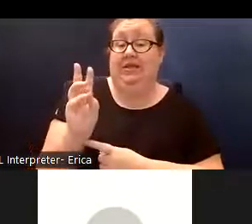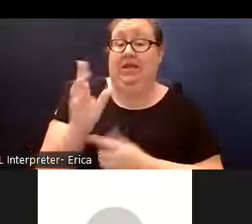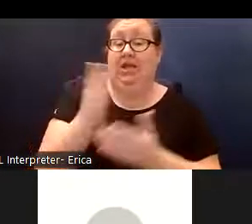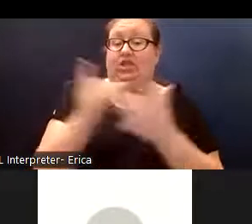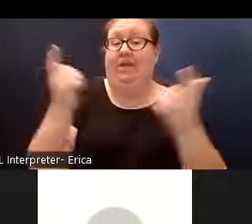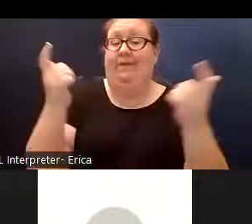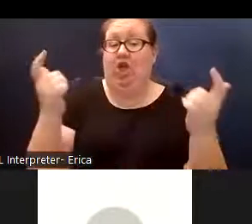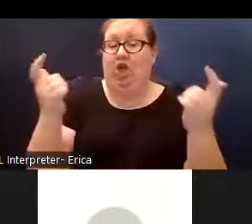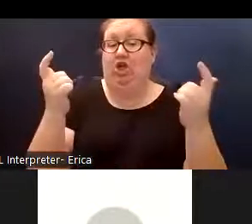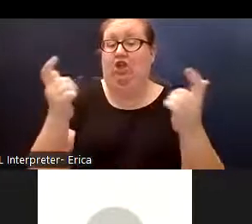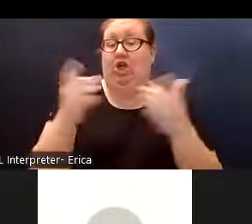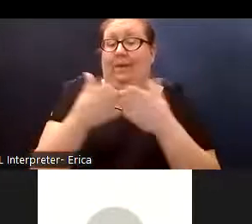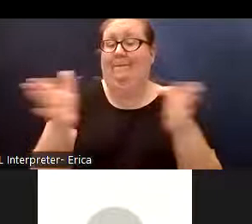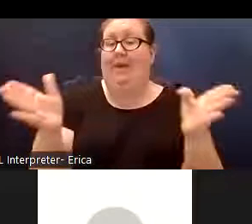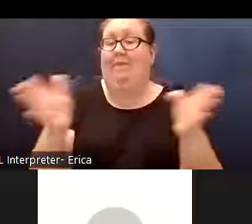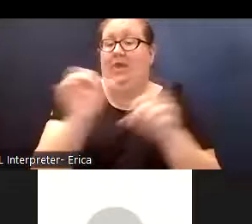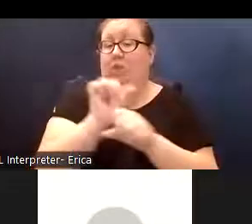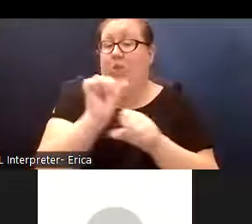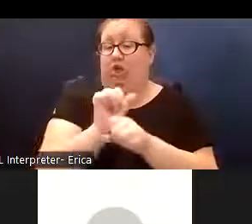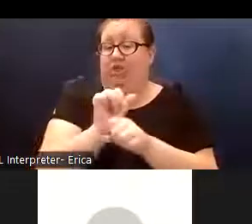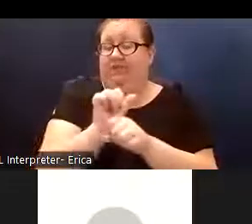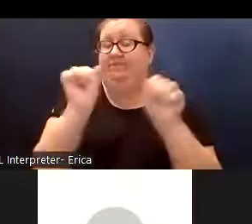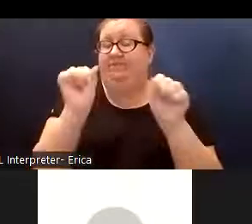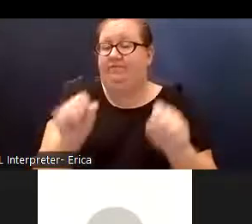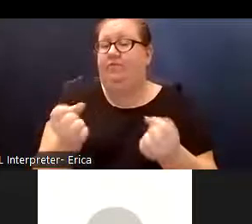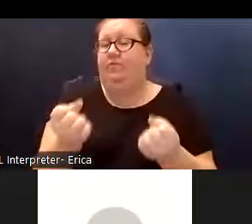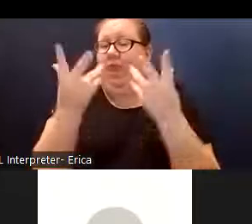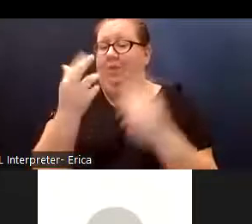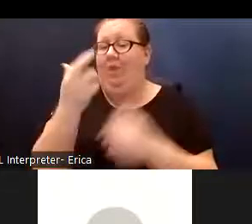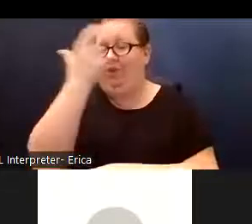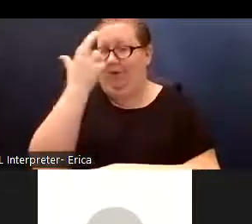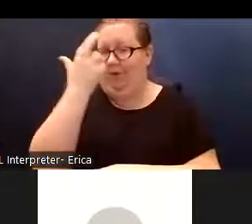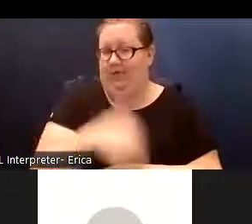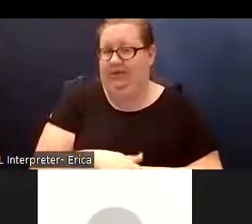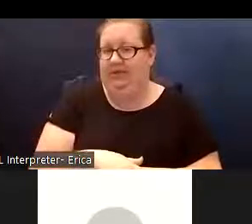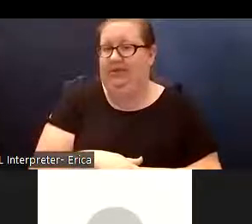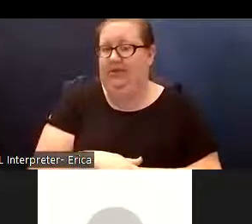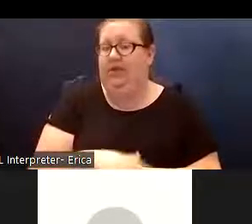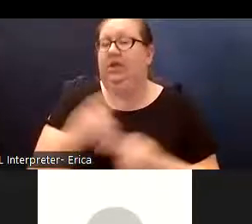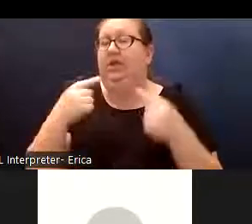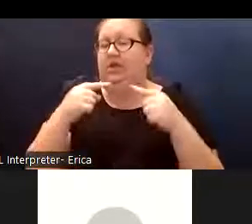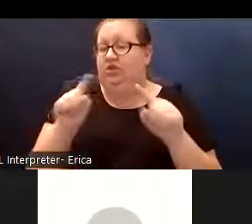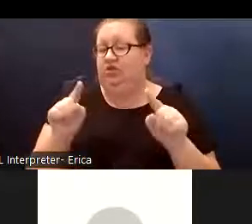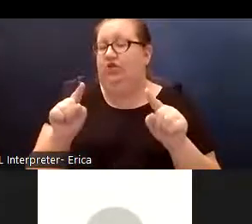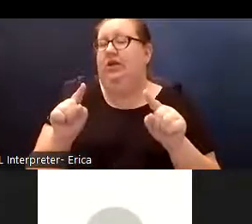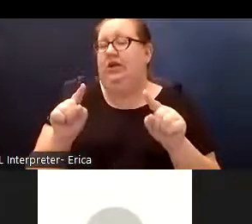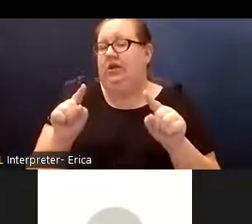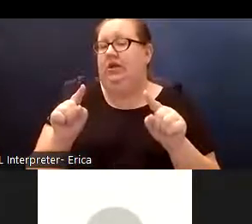larger public works that can be multi-purpose during a